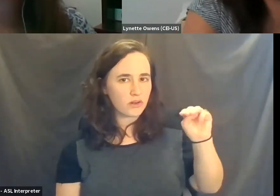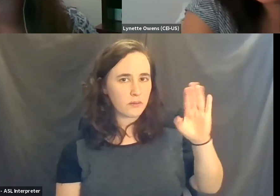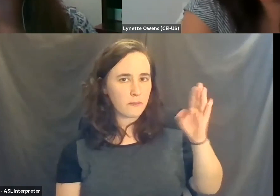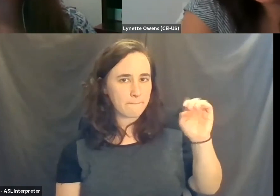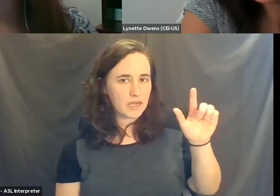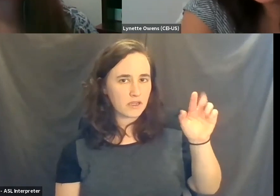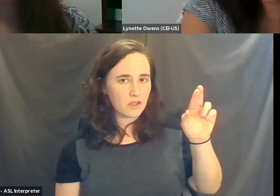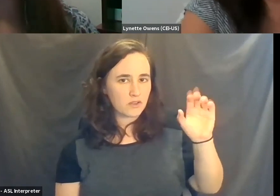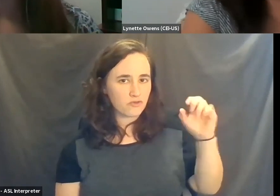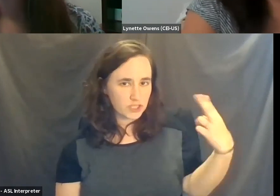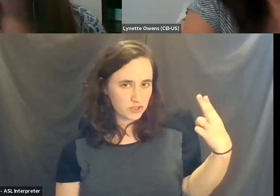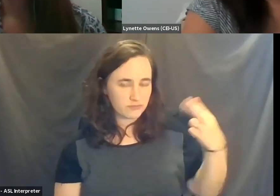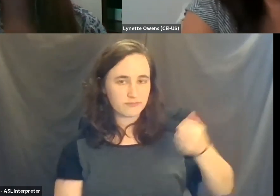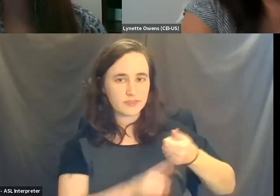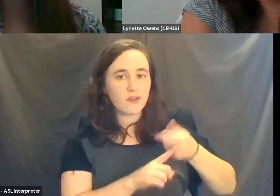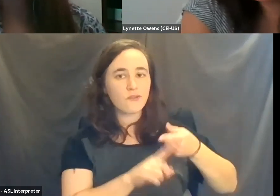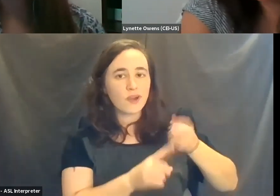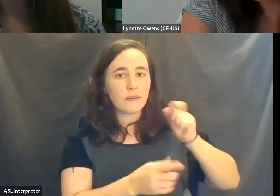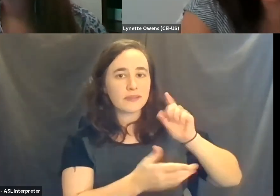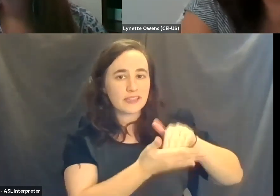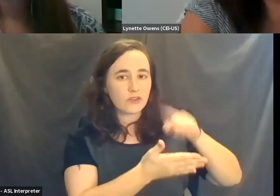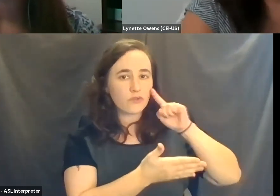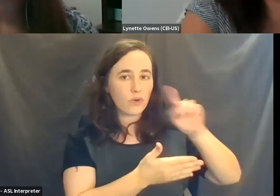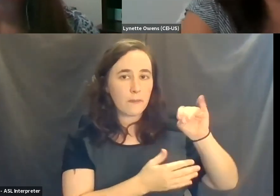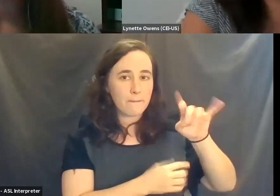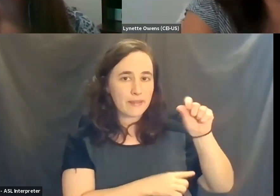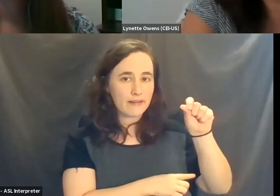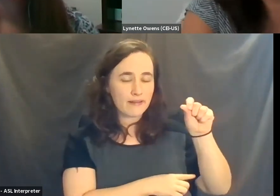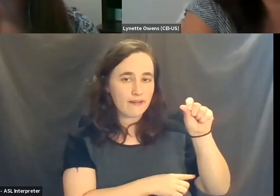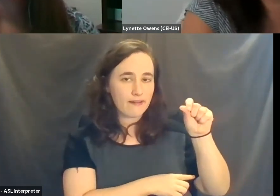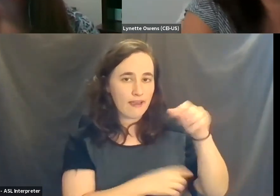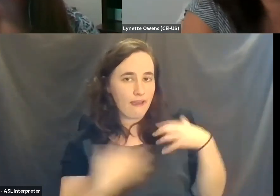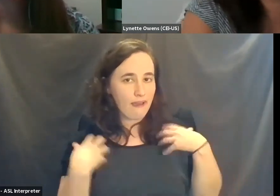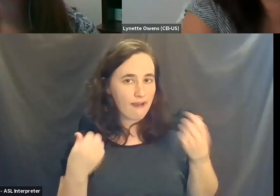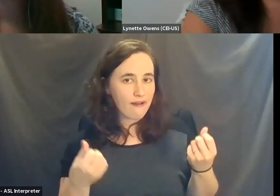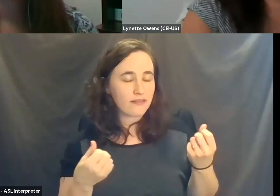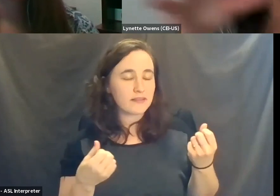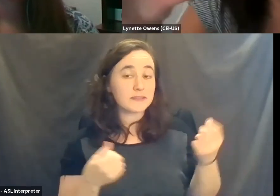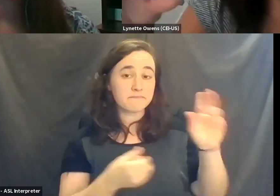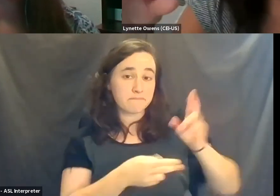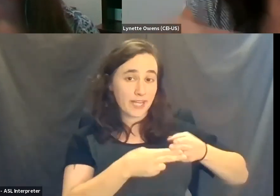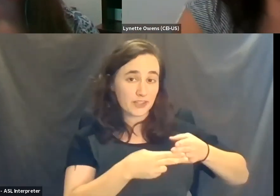Child Health, who talked about rather than looking at screen time as this